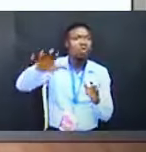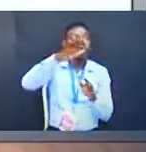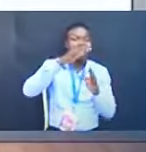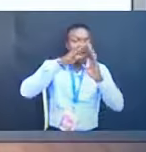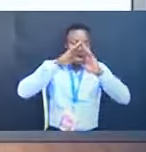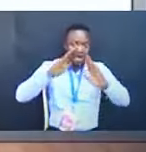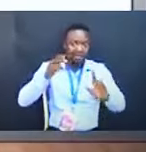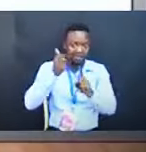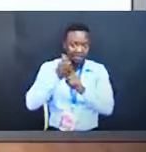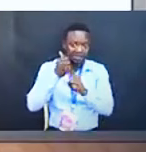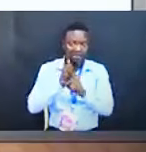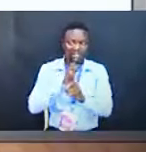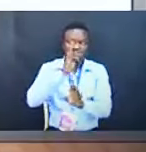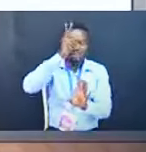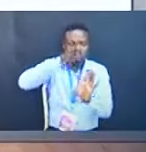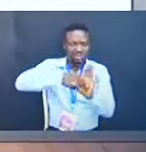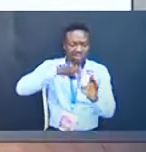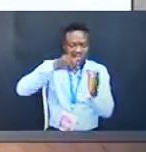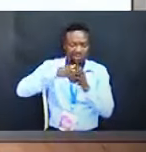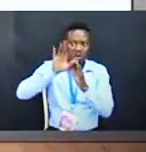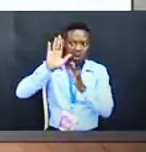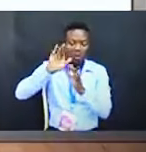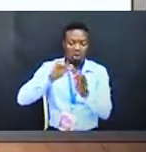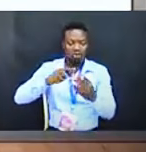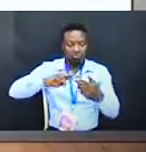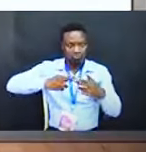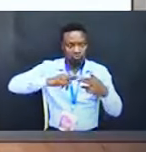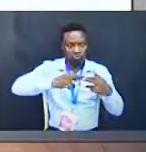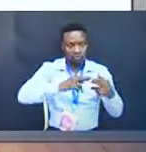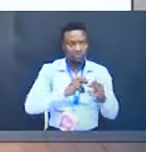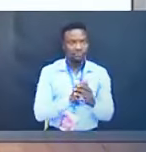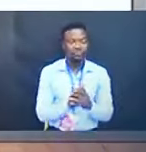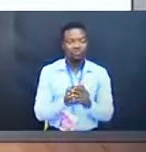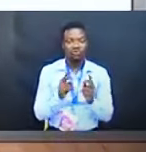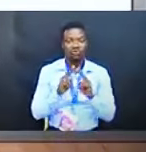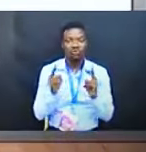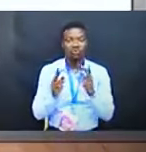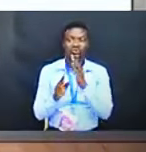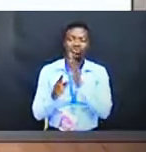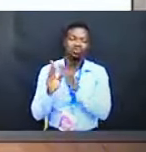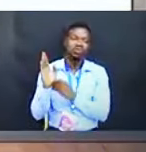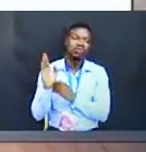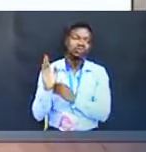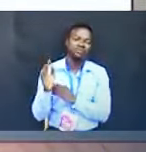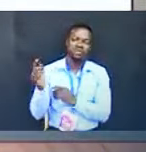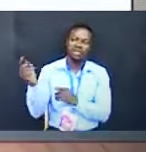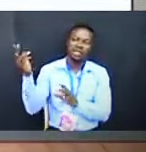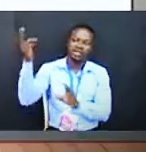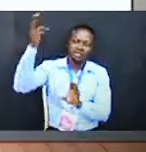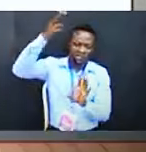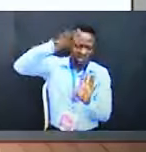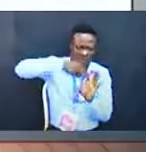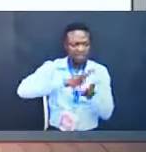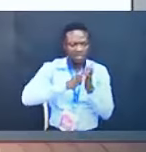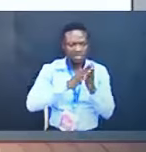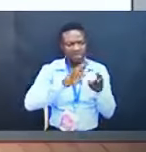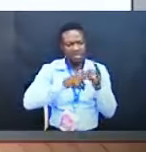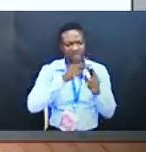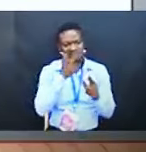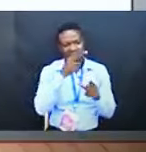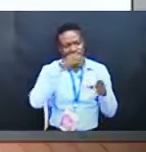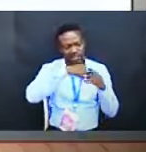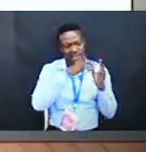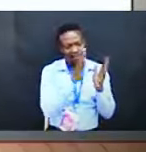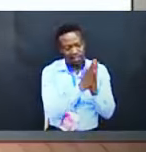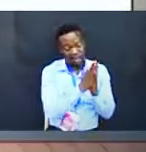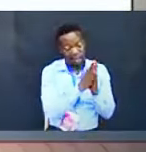is included in this relationship. So God comes in as the number three, but you